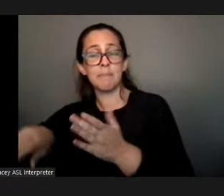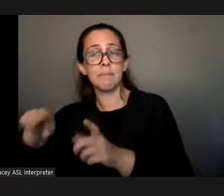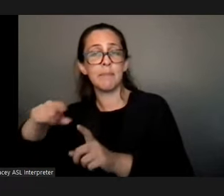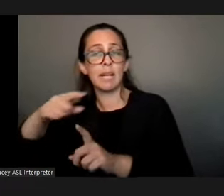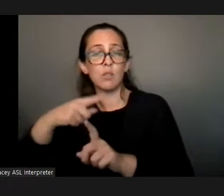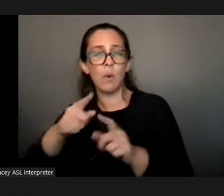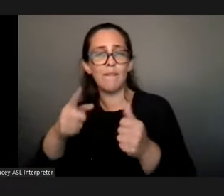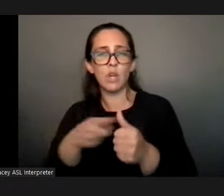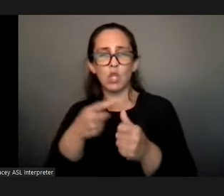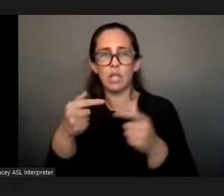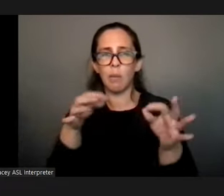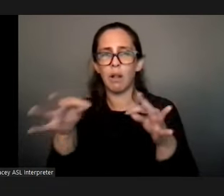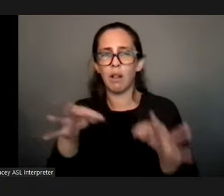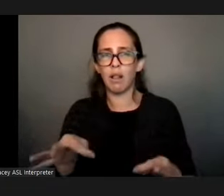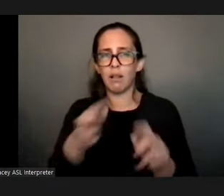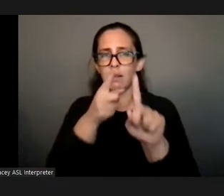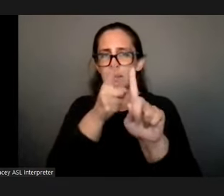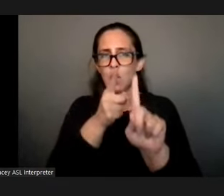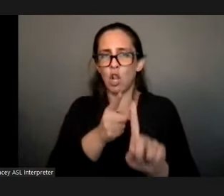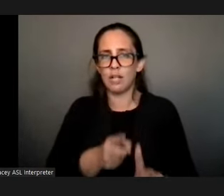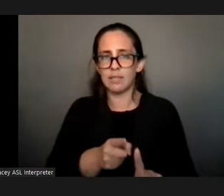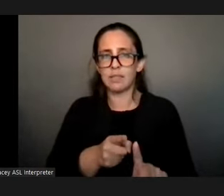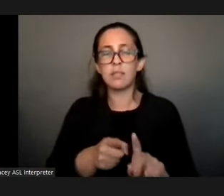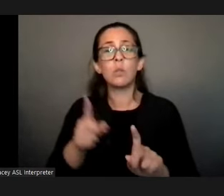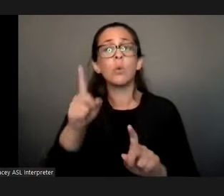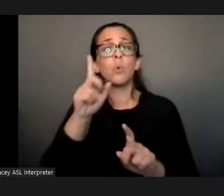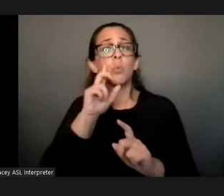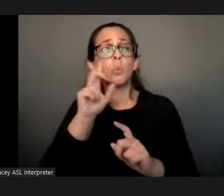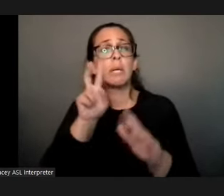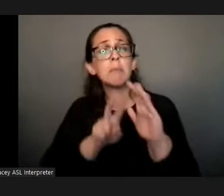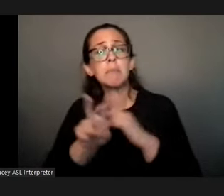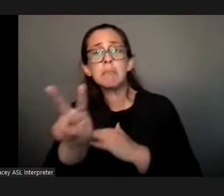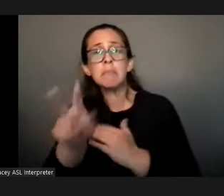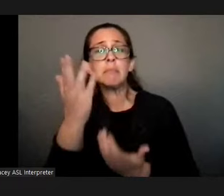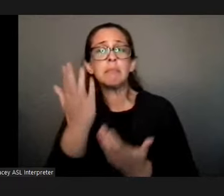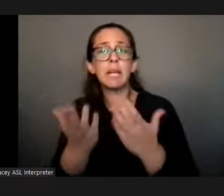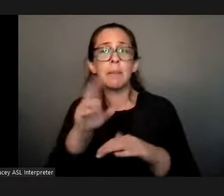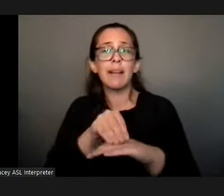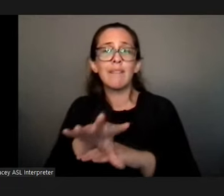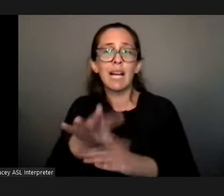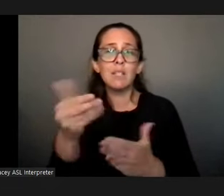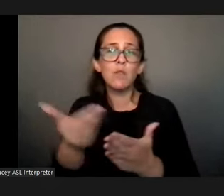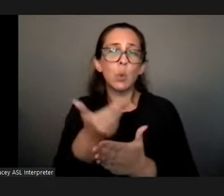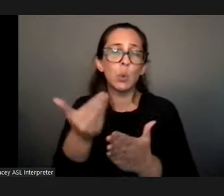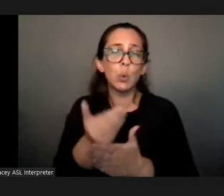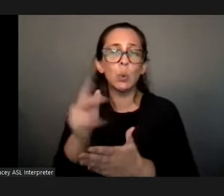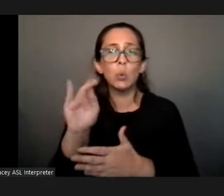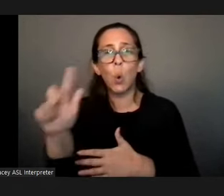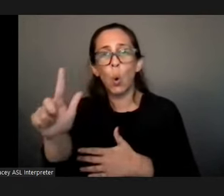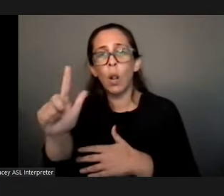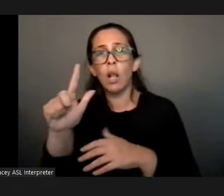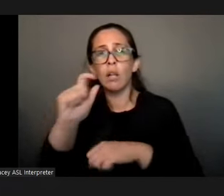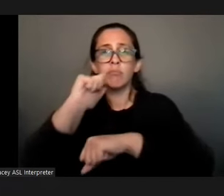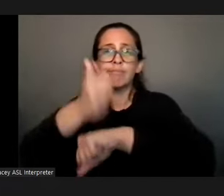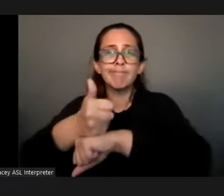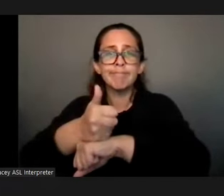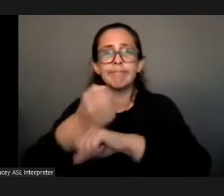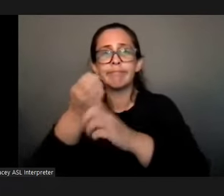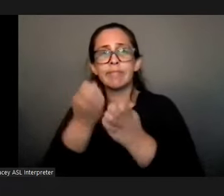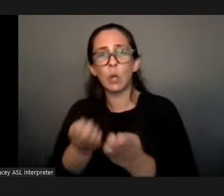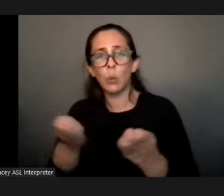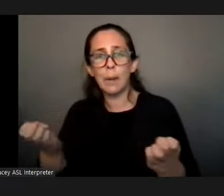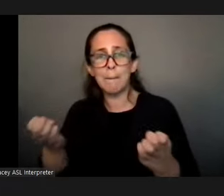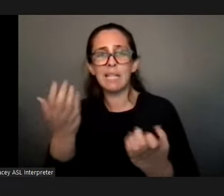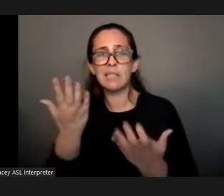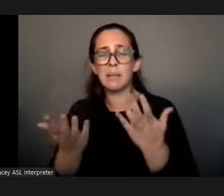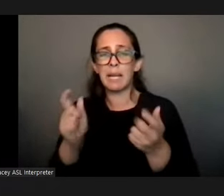through the bullets here. We anticipate that there may be effects where there would be new tolling infrastructure and equipment, that there might be changes in